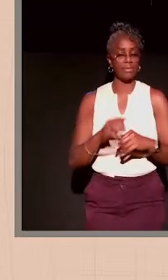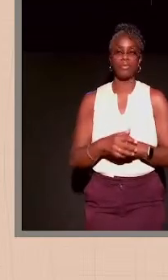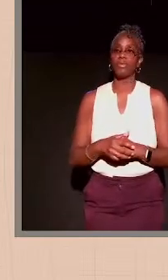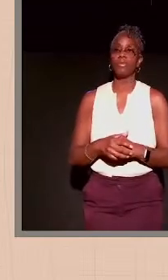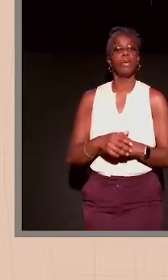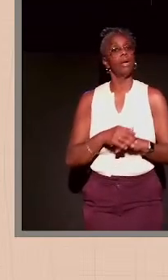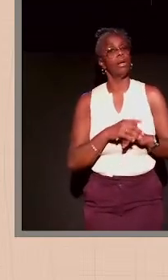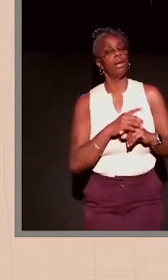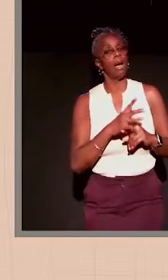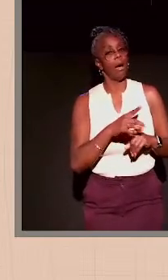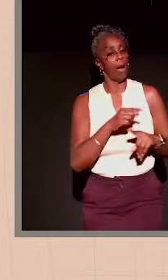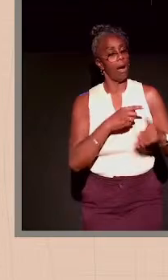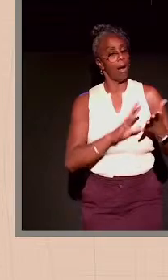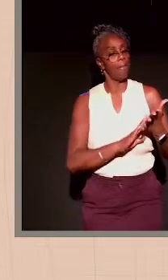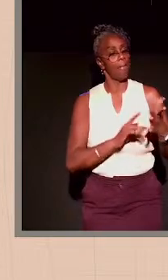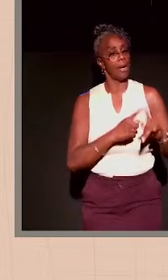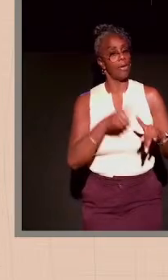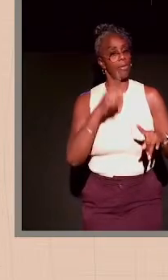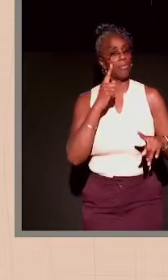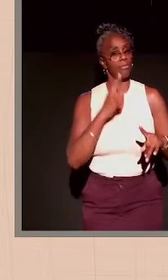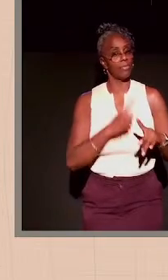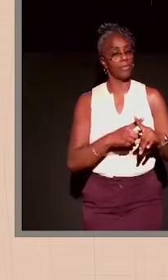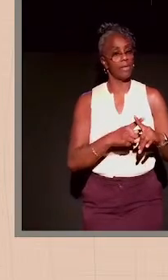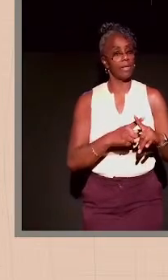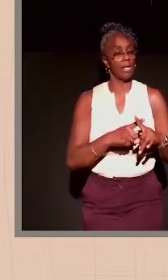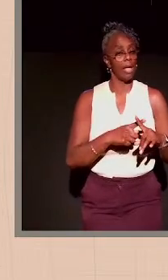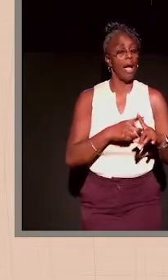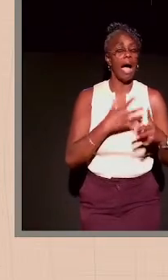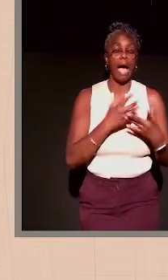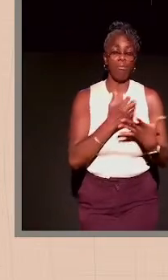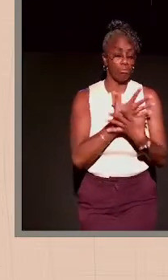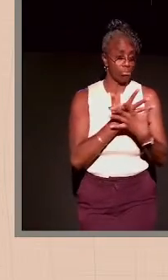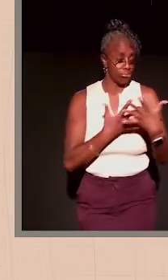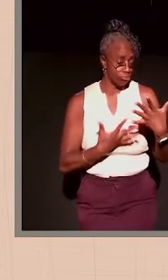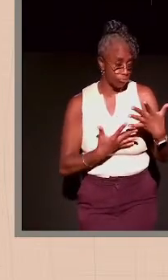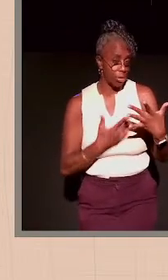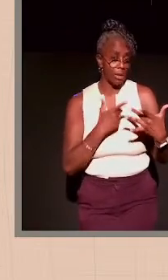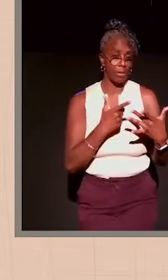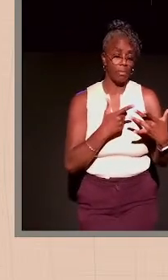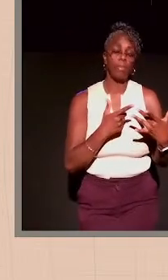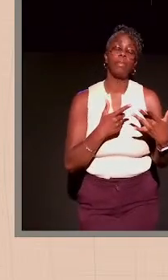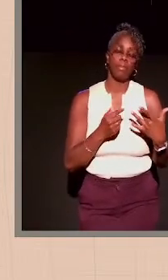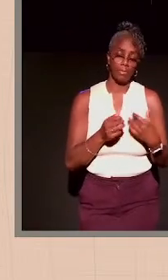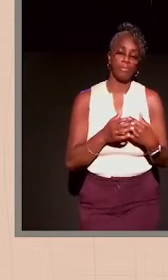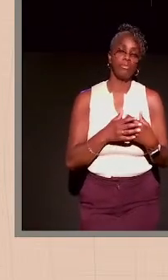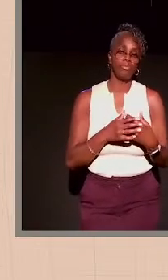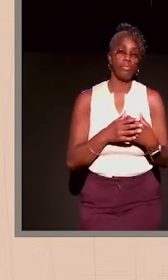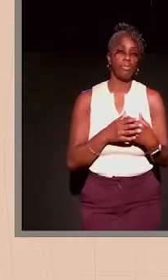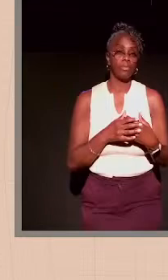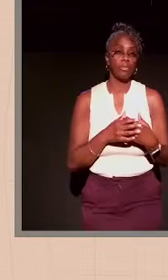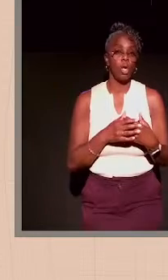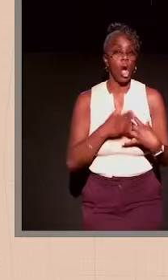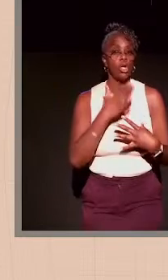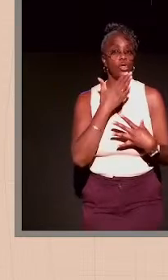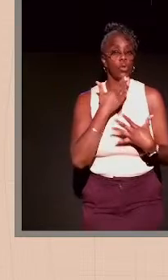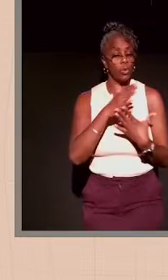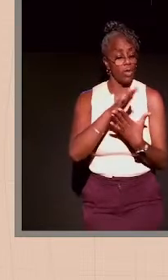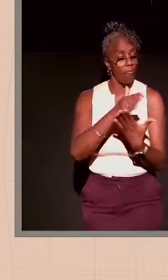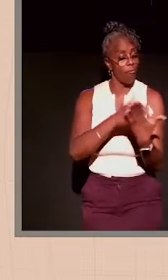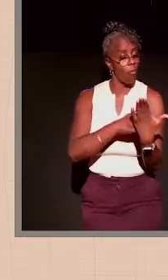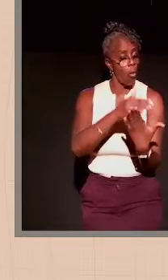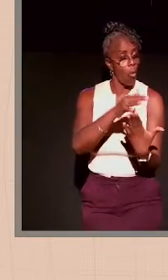Max also has, or Cycling 74 also has a tremendous user forum